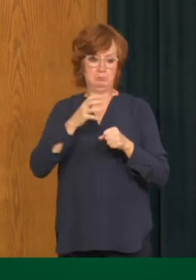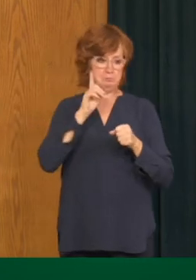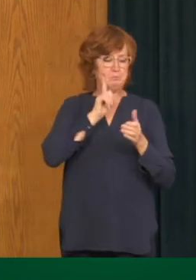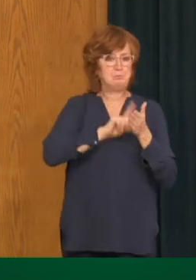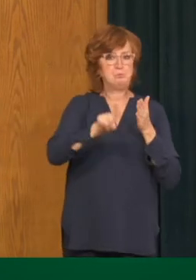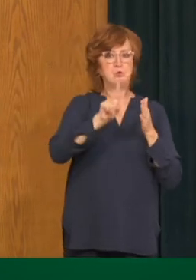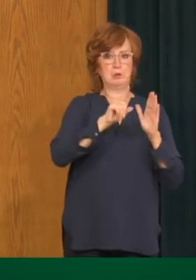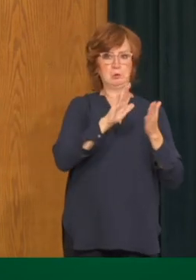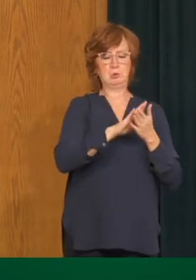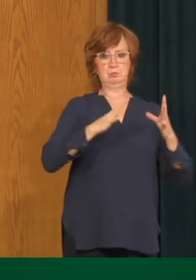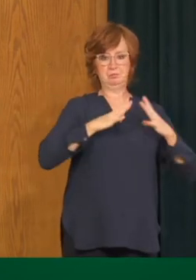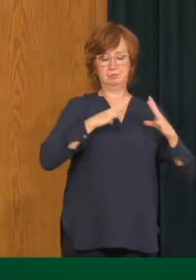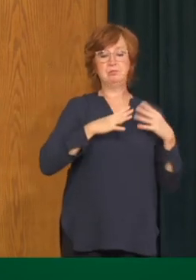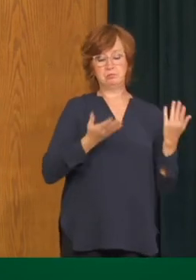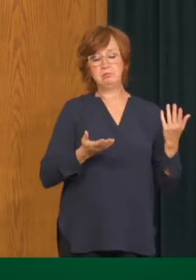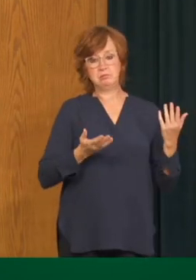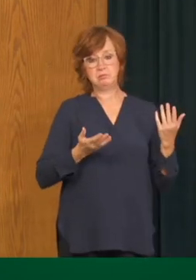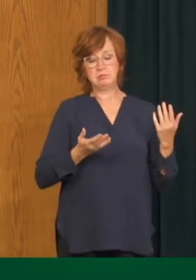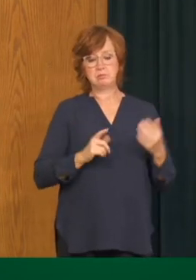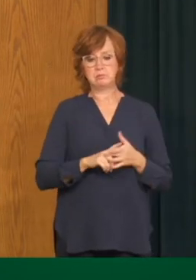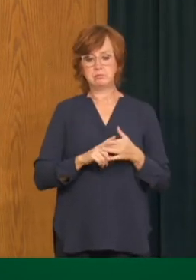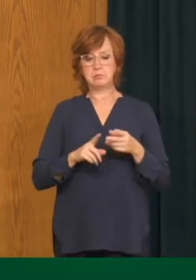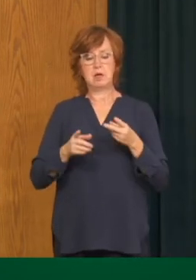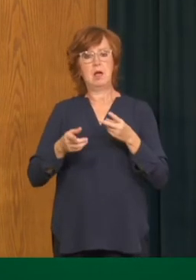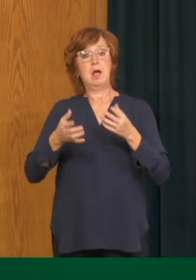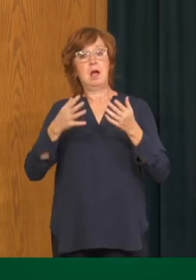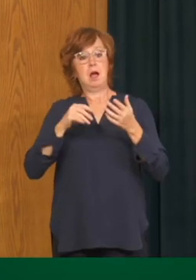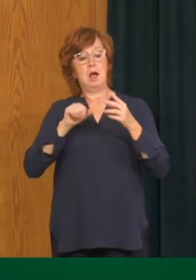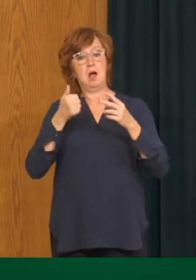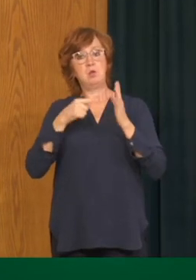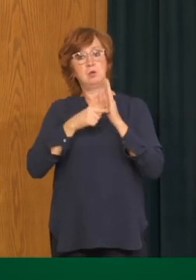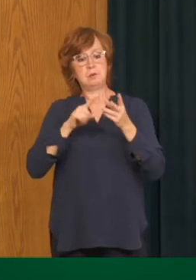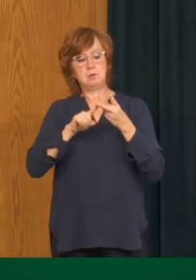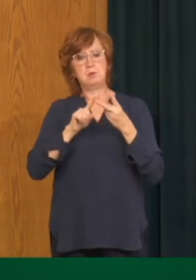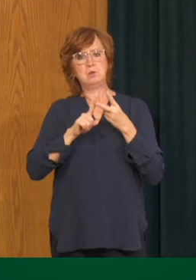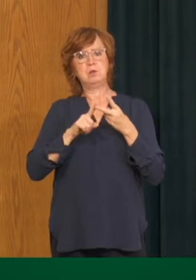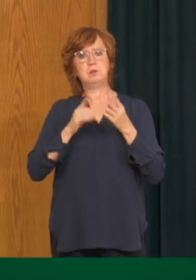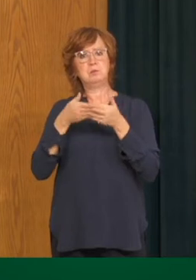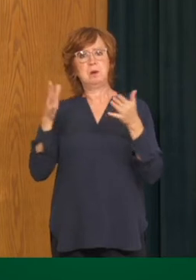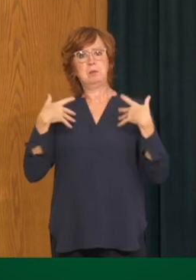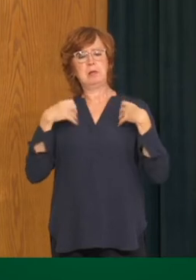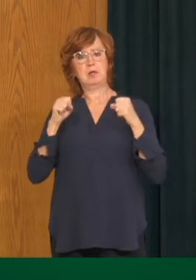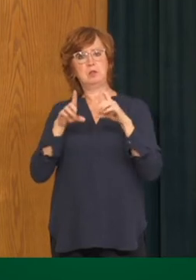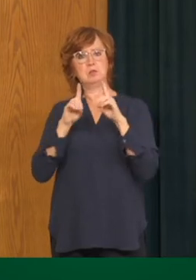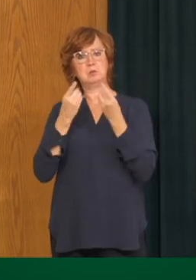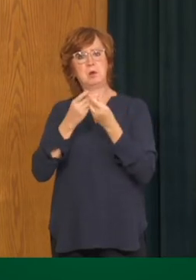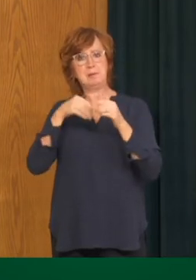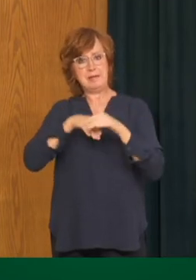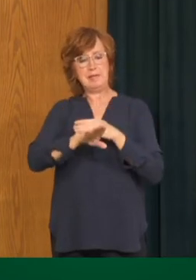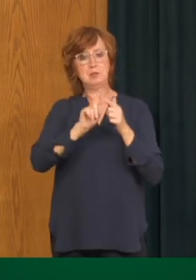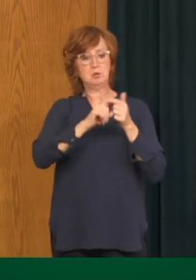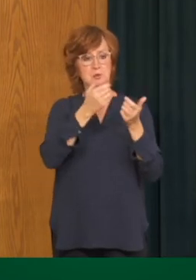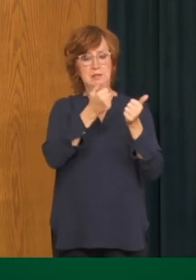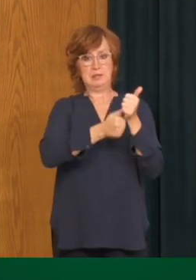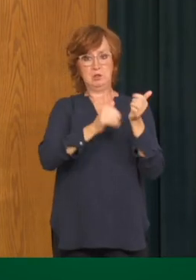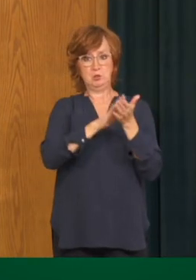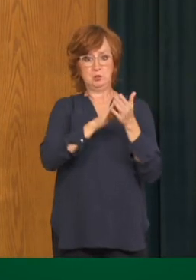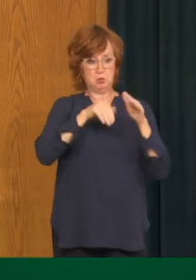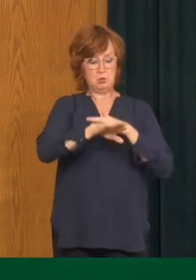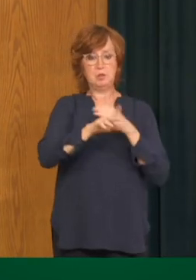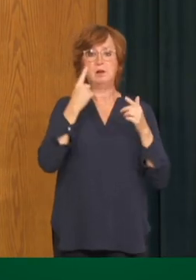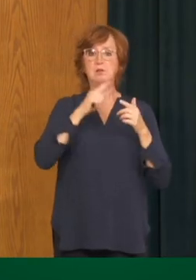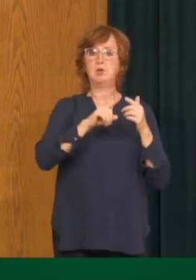childhood vaccinations will now include the option of COVID-19 testing. Again, that will be with parental consent.